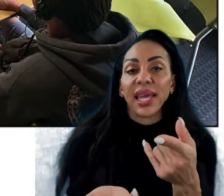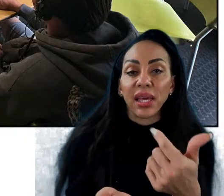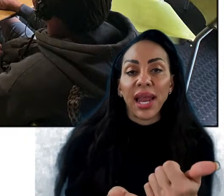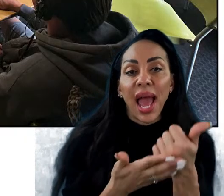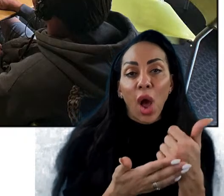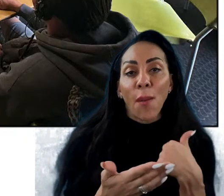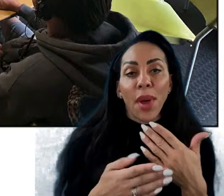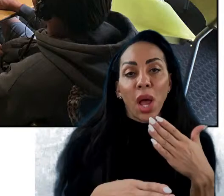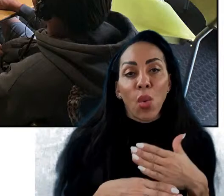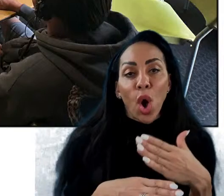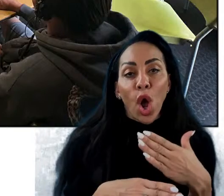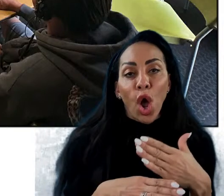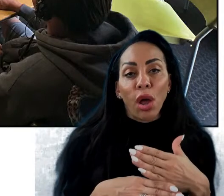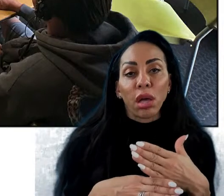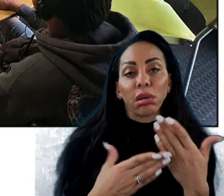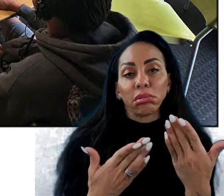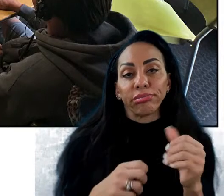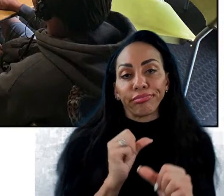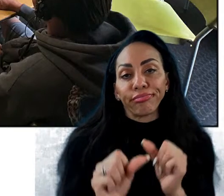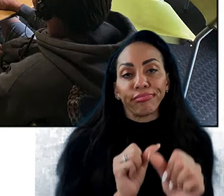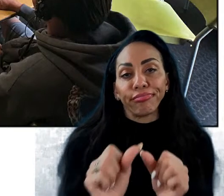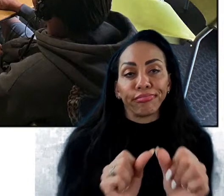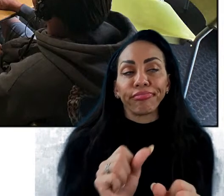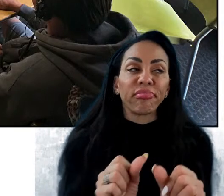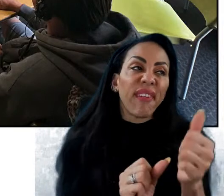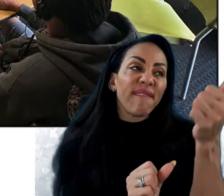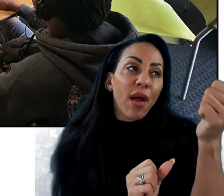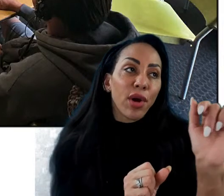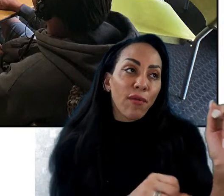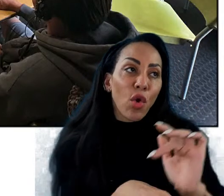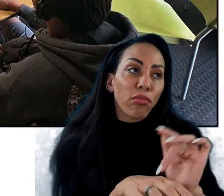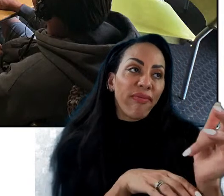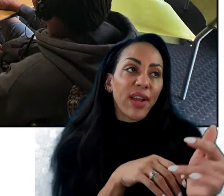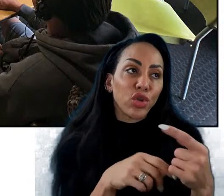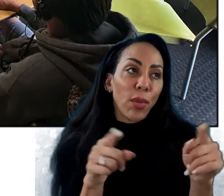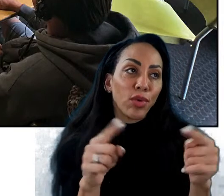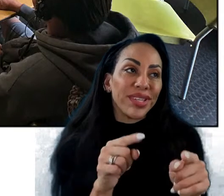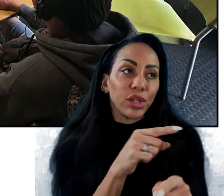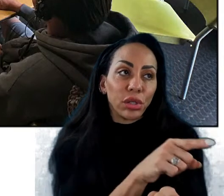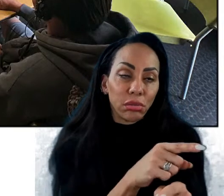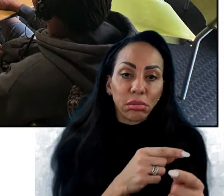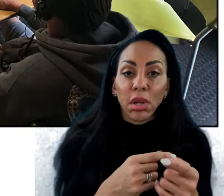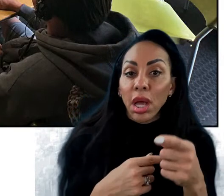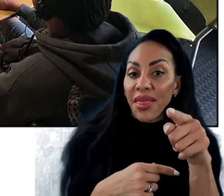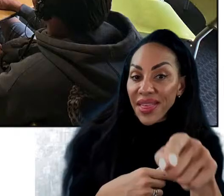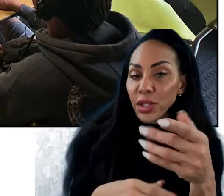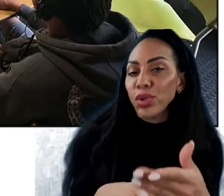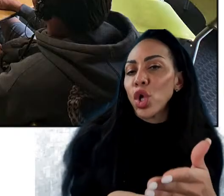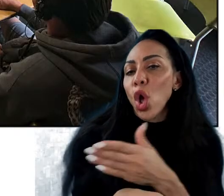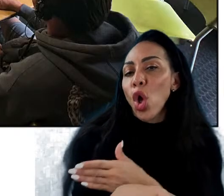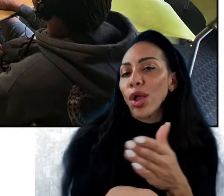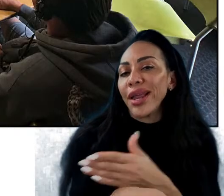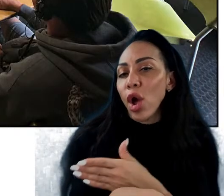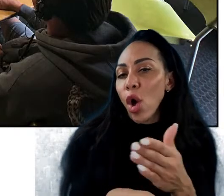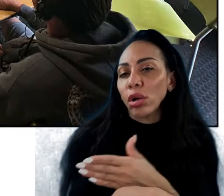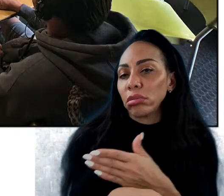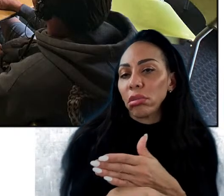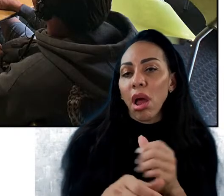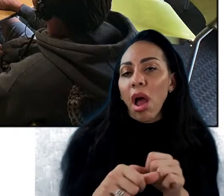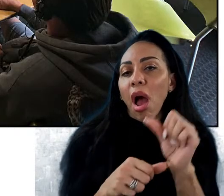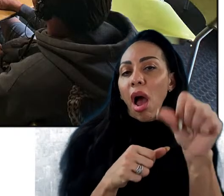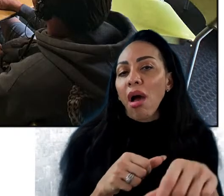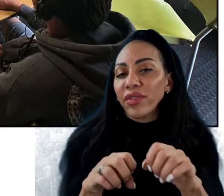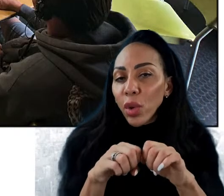professional, that's what you want. And all this feedback sort of fed into new features. So this is quite early on, probably about a month after we launched on the App